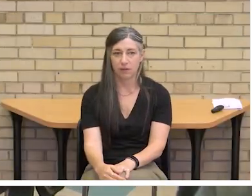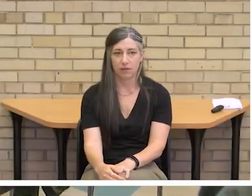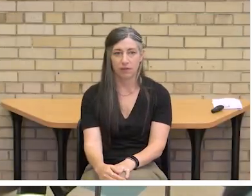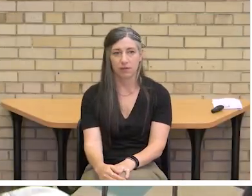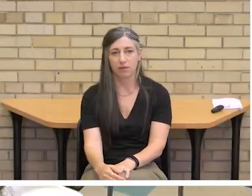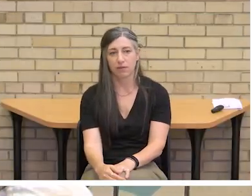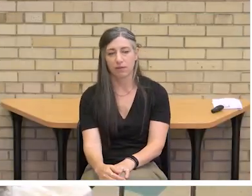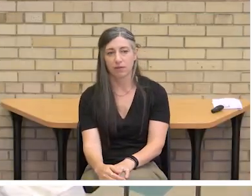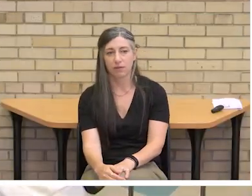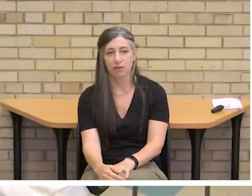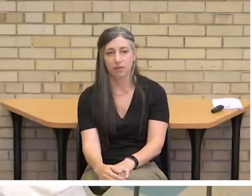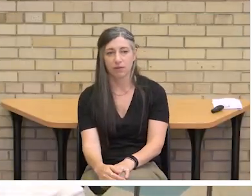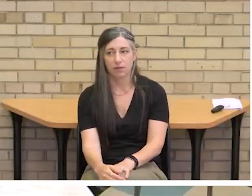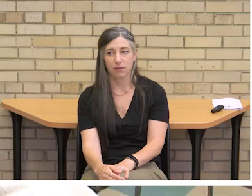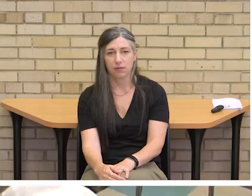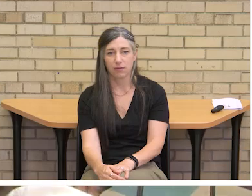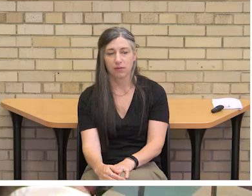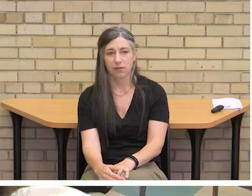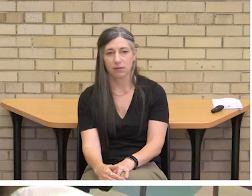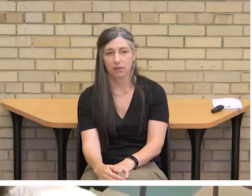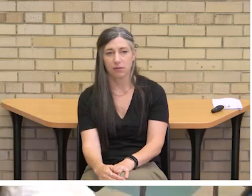Sorry.